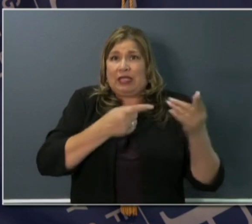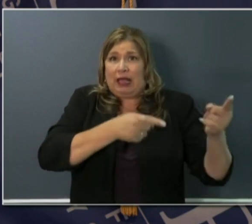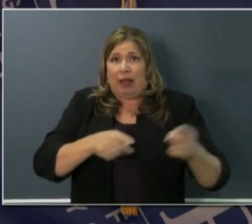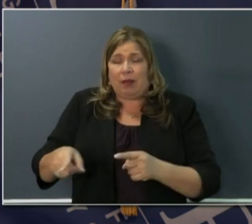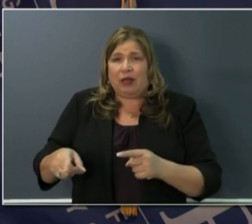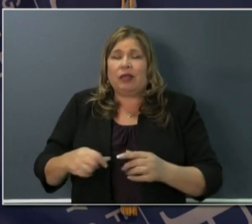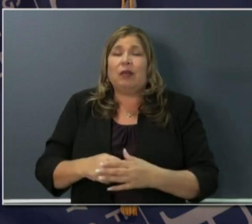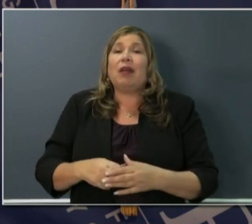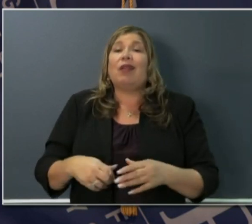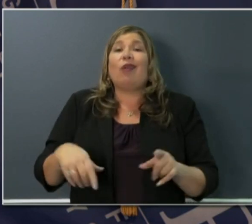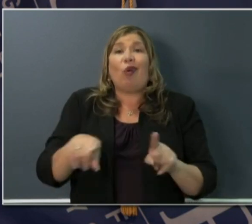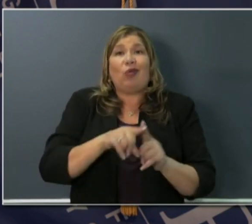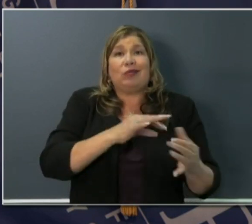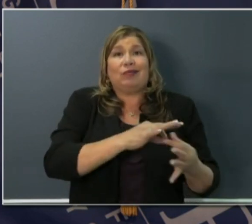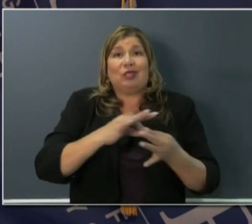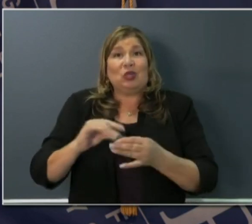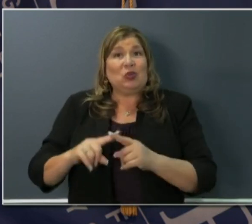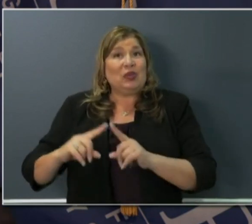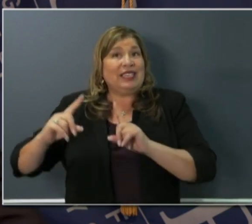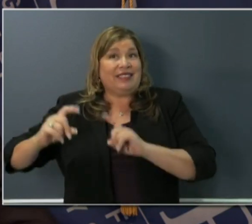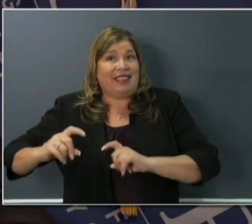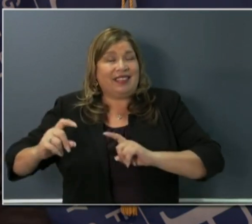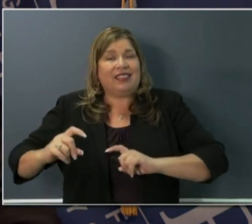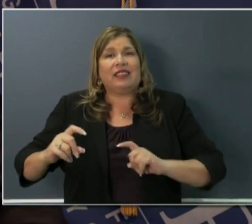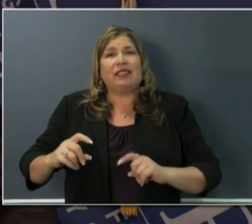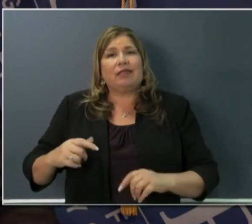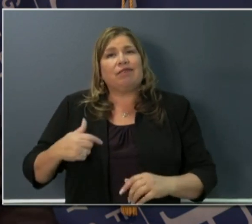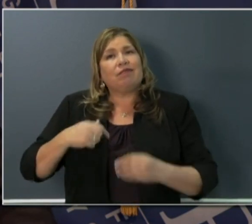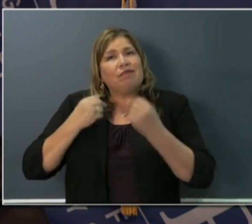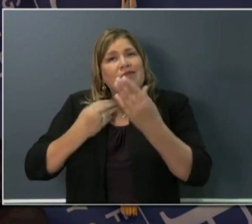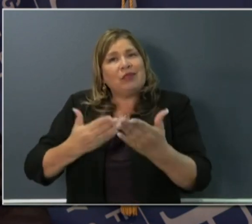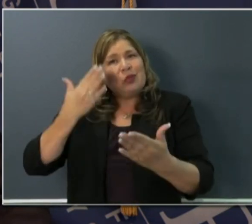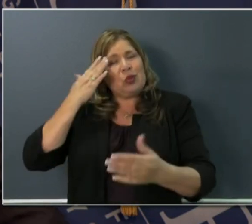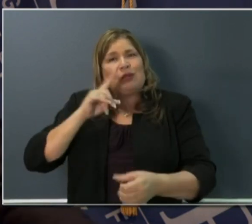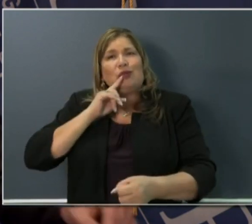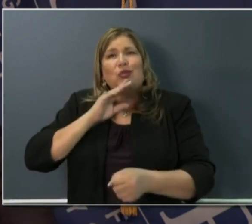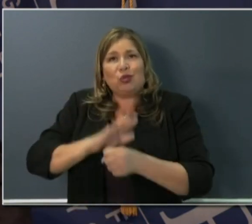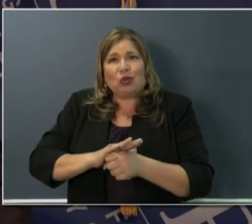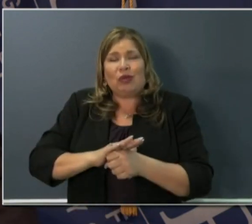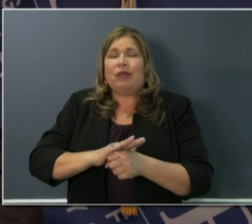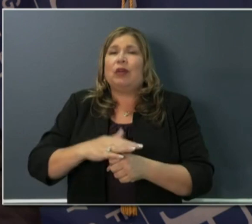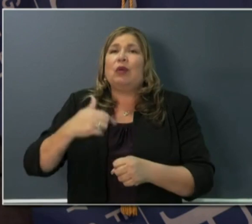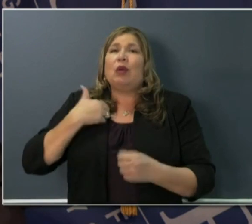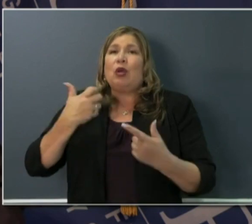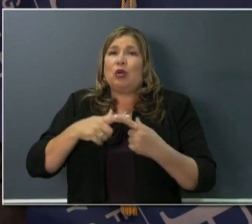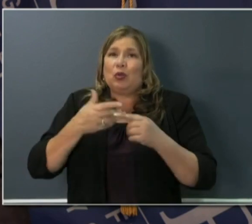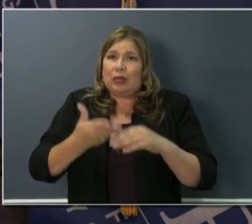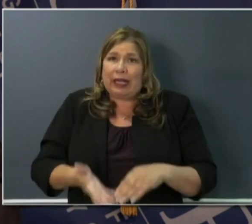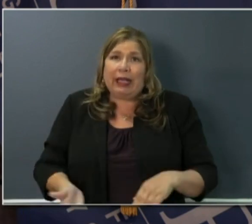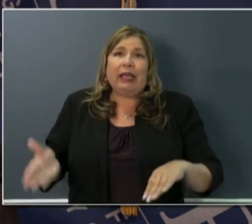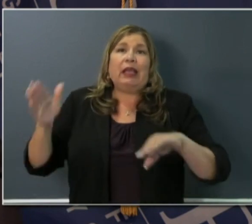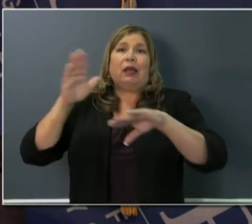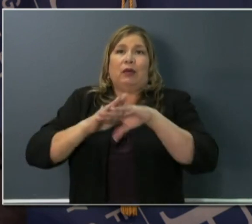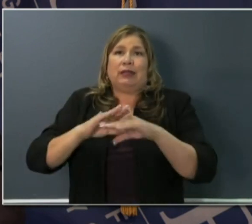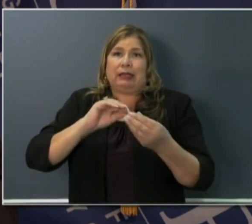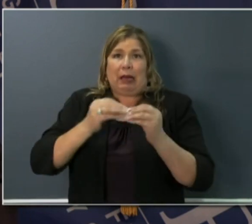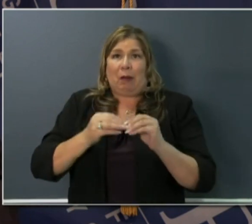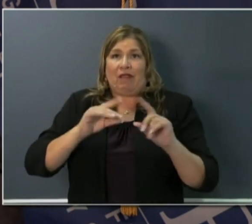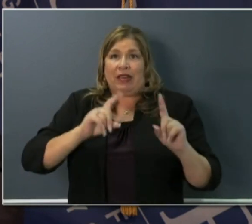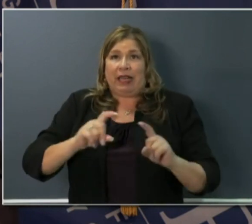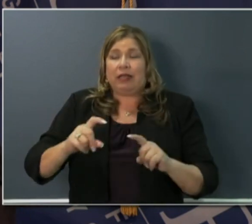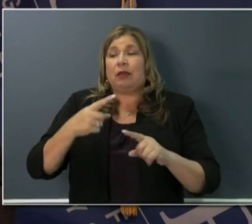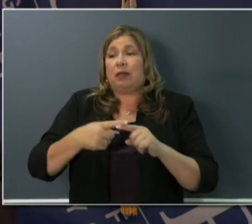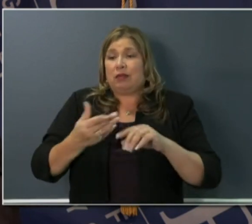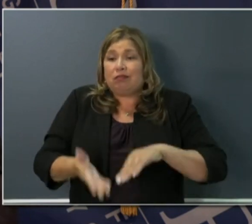the testing space, and I can assure you our commitment is to massively increasing the testing capacity,